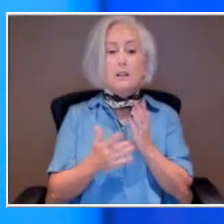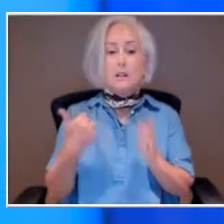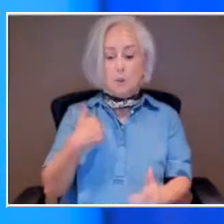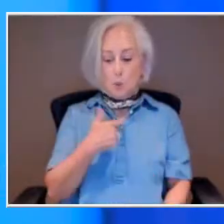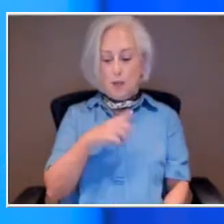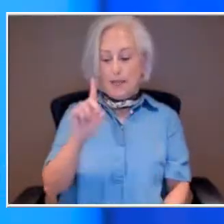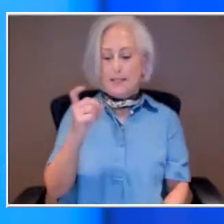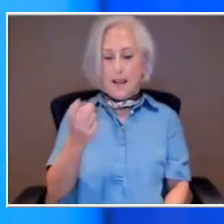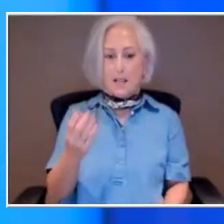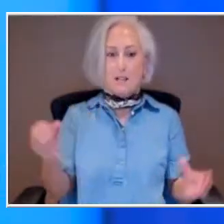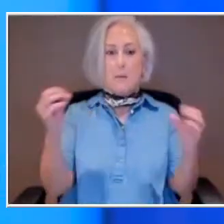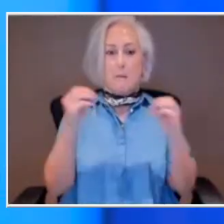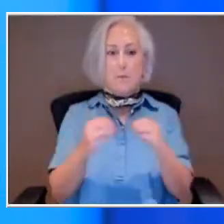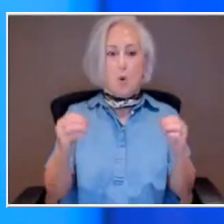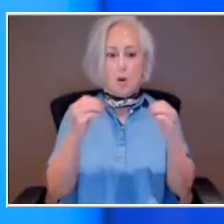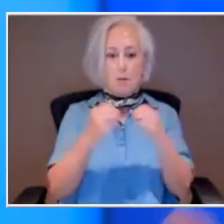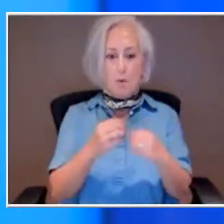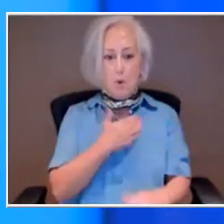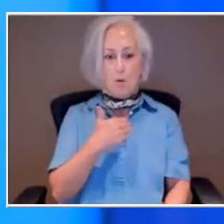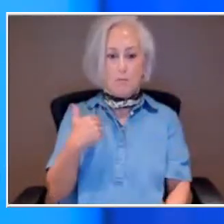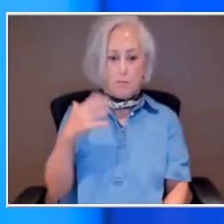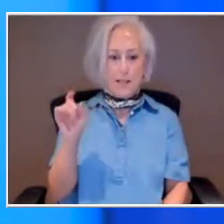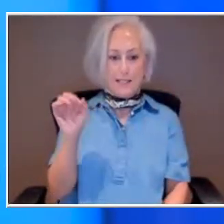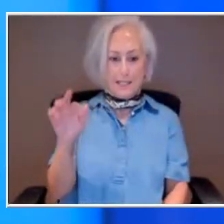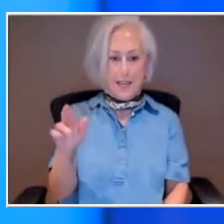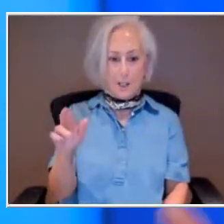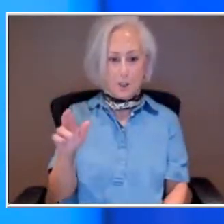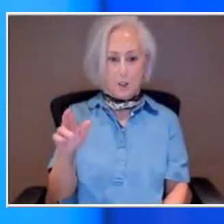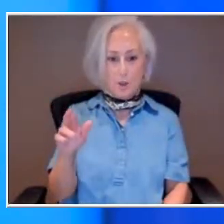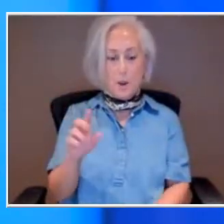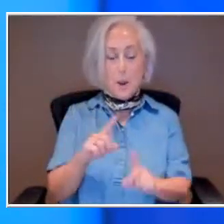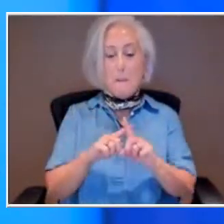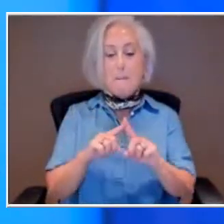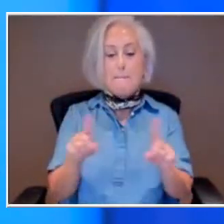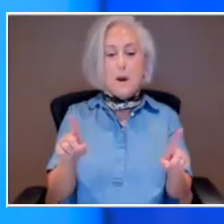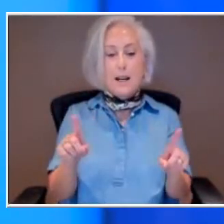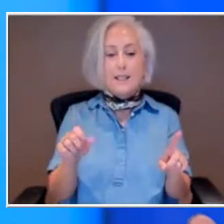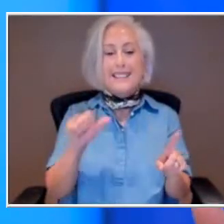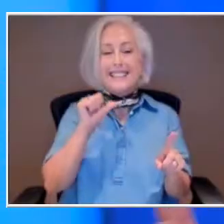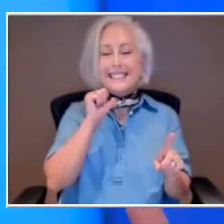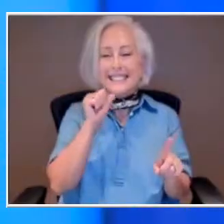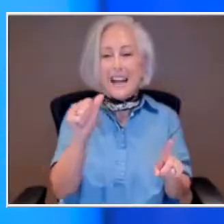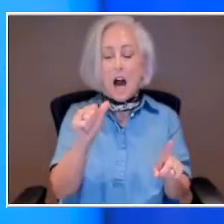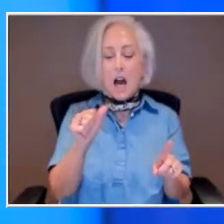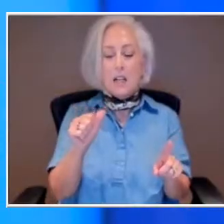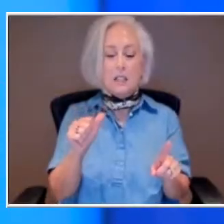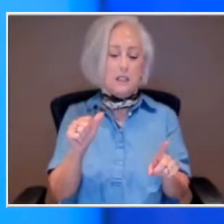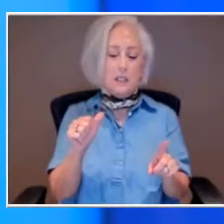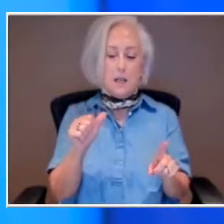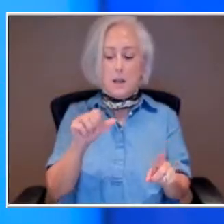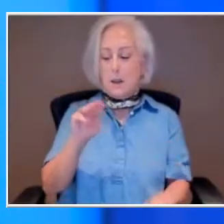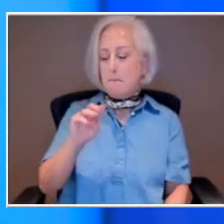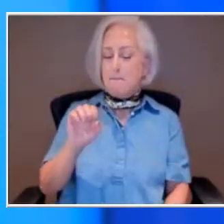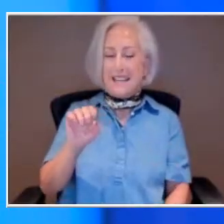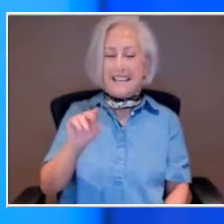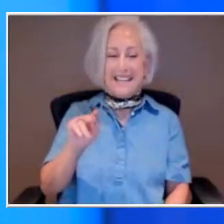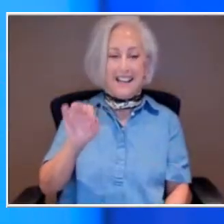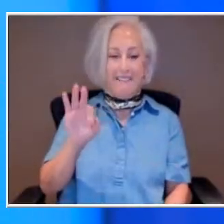cancers. True statement, but it was followed on non-meaningful breast cancers that aren't going to threaten